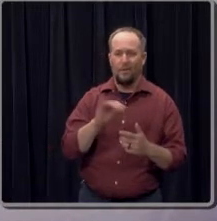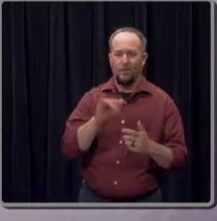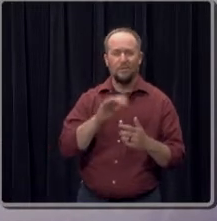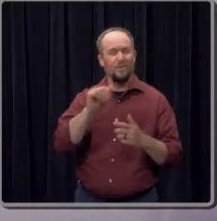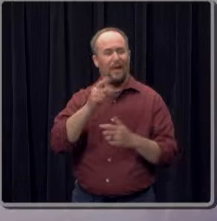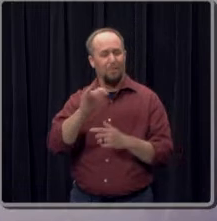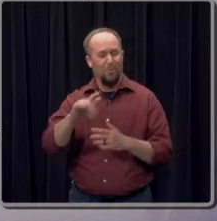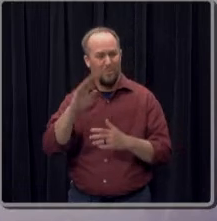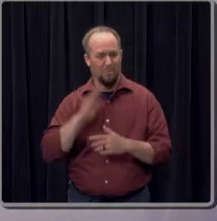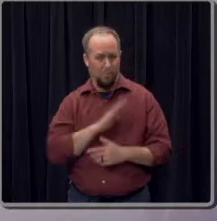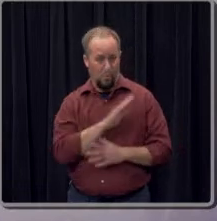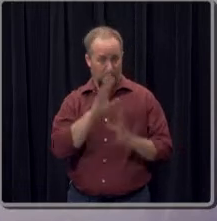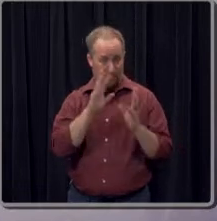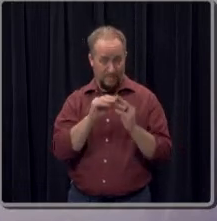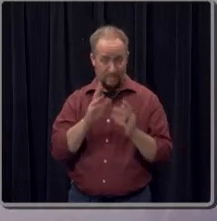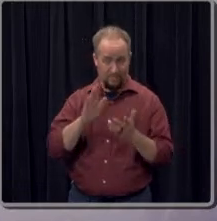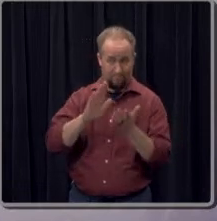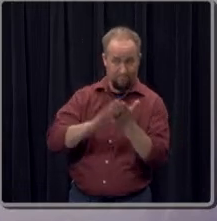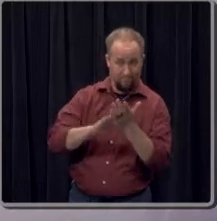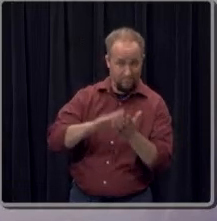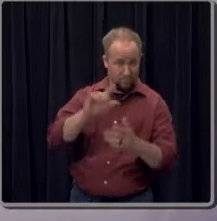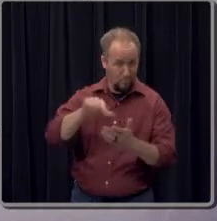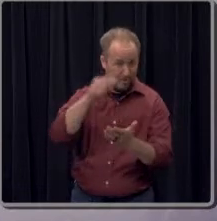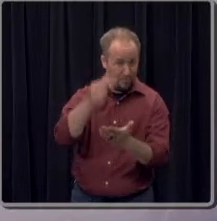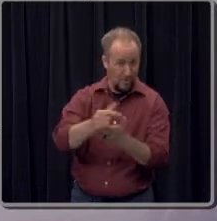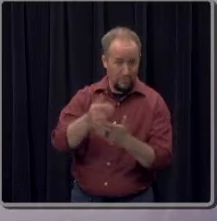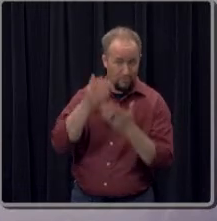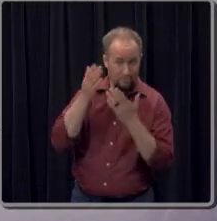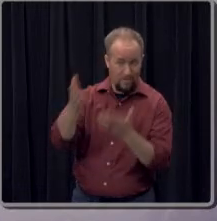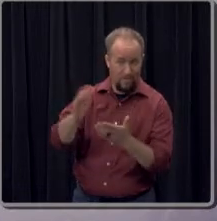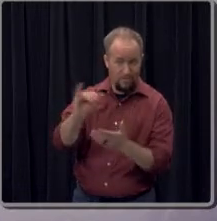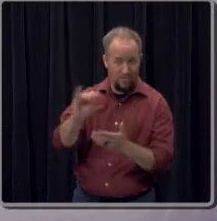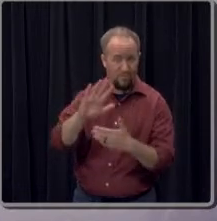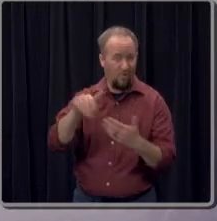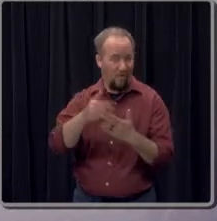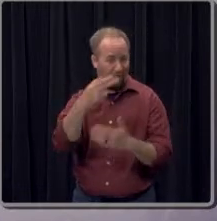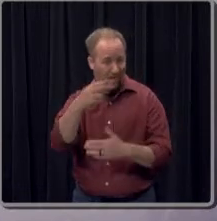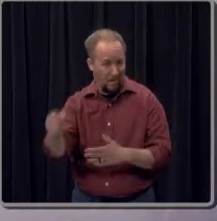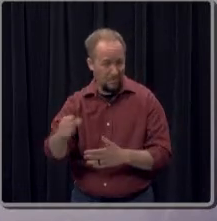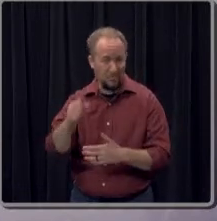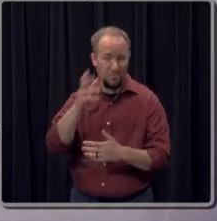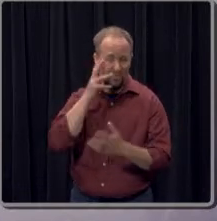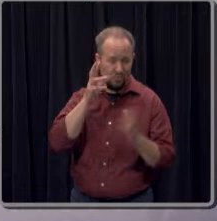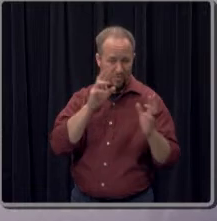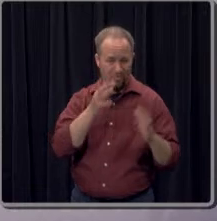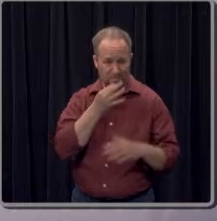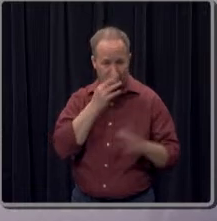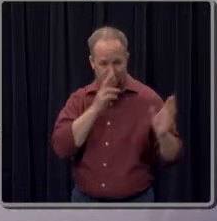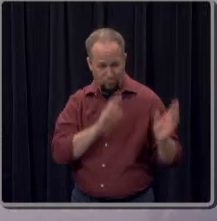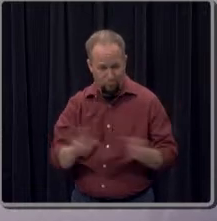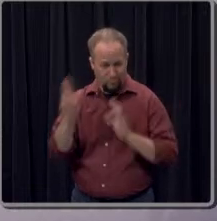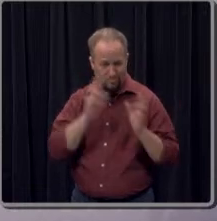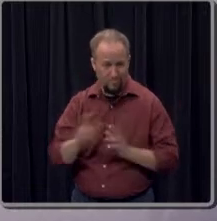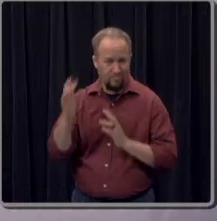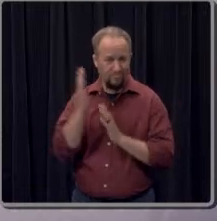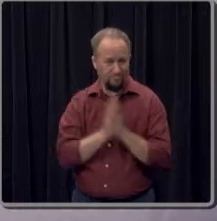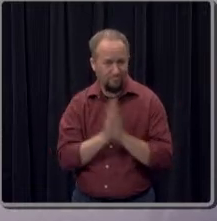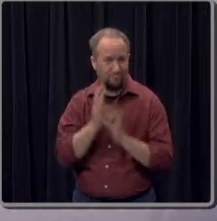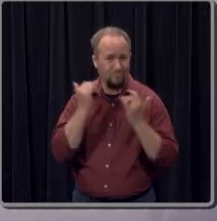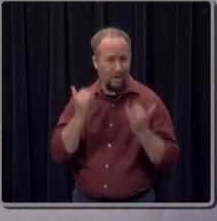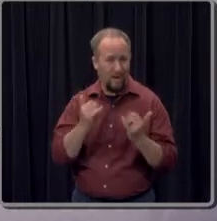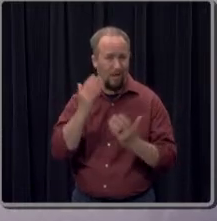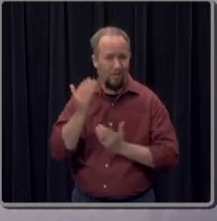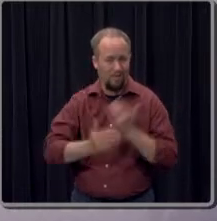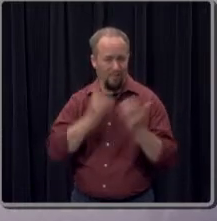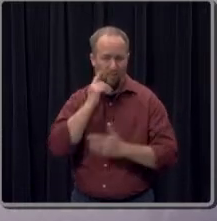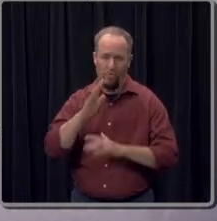board meeting not just to put a little shout out to graduation on there. All of our high schools are gearing up massively right now for what